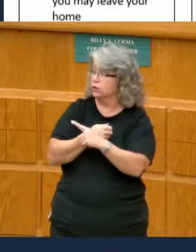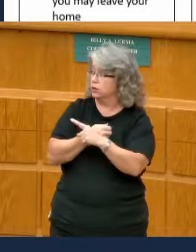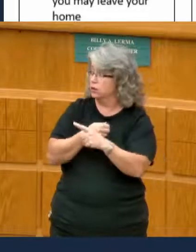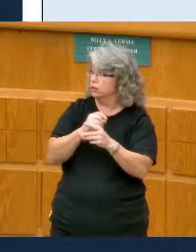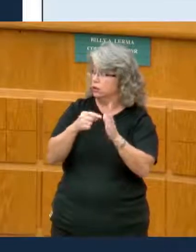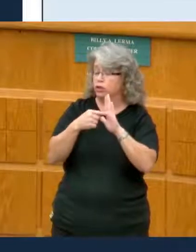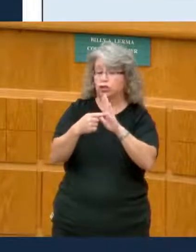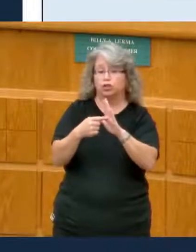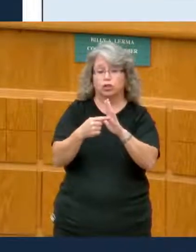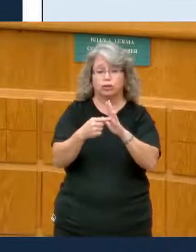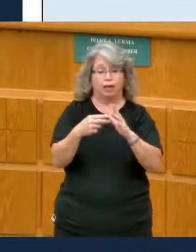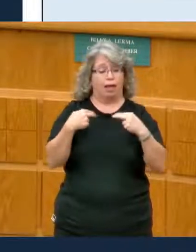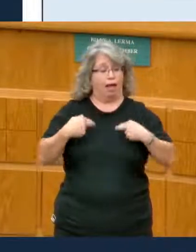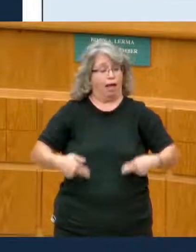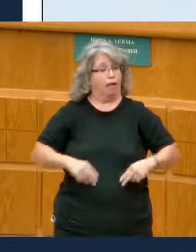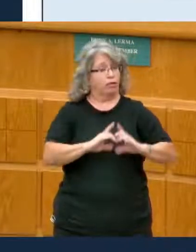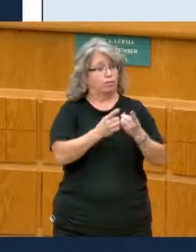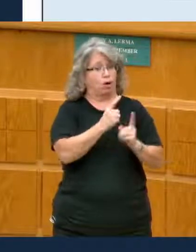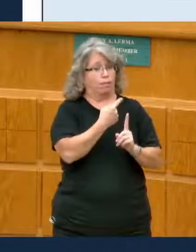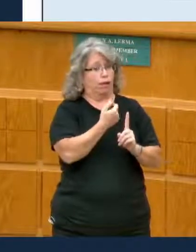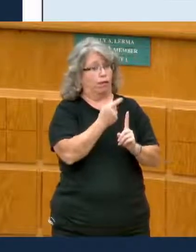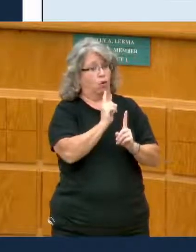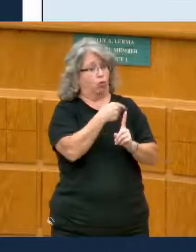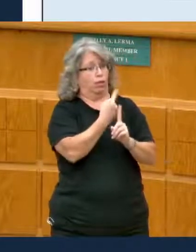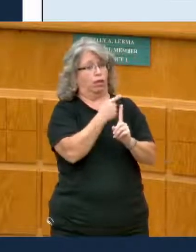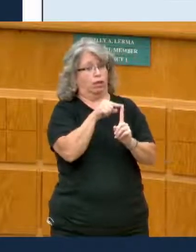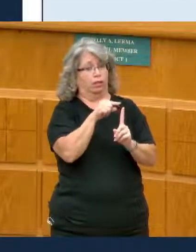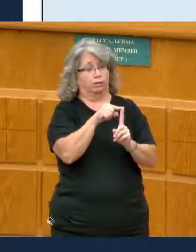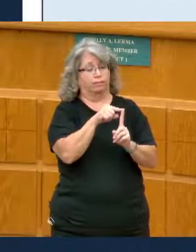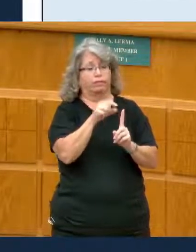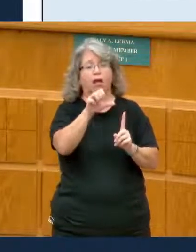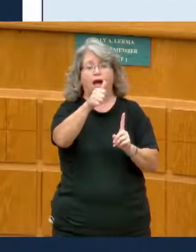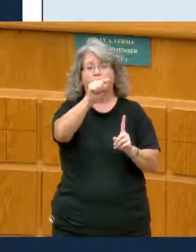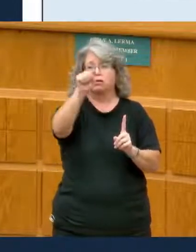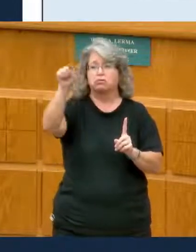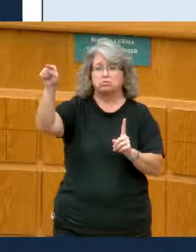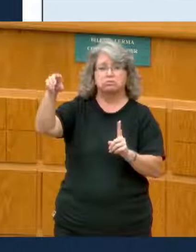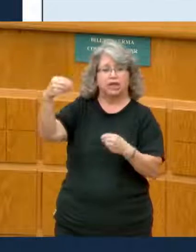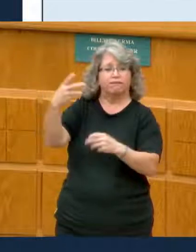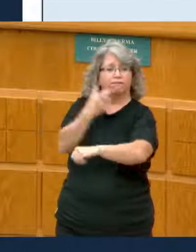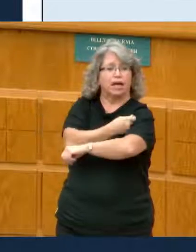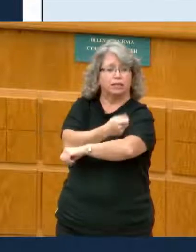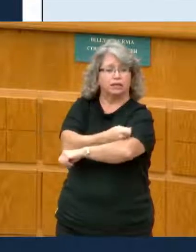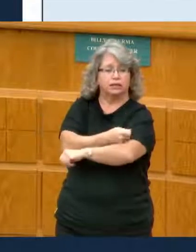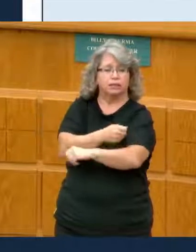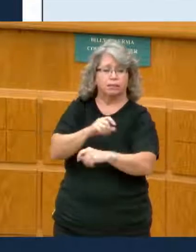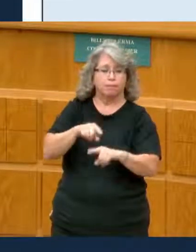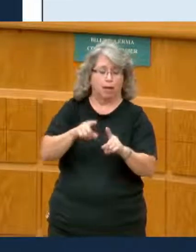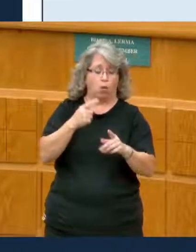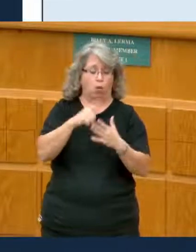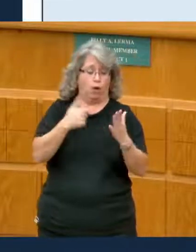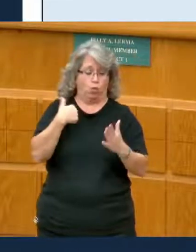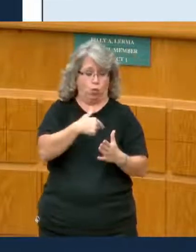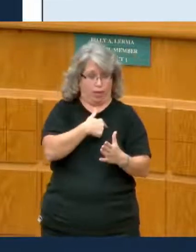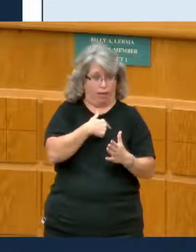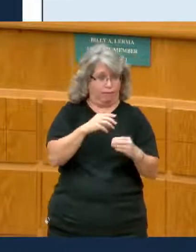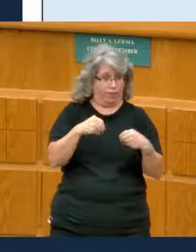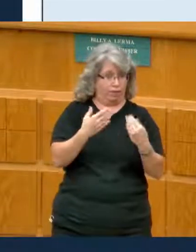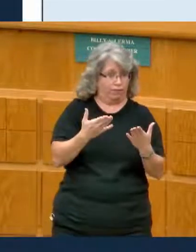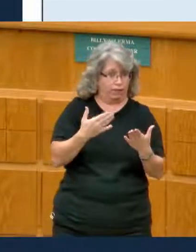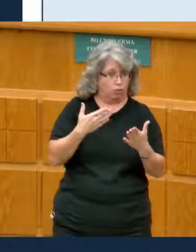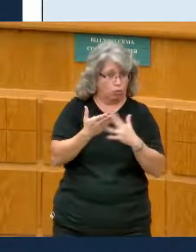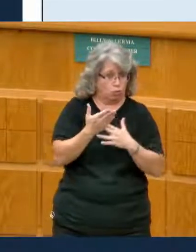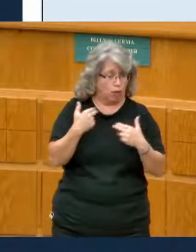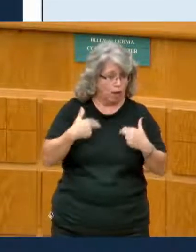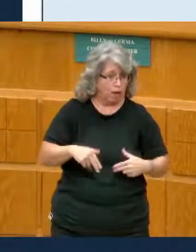that for the health department. There's other people that give vaccines in Nueces County. We are not the only ones. But what we've given is a total